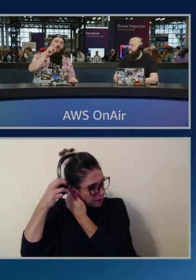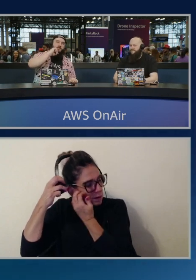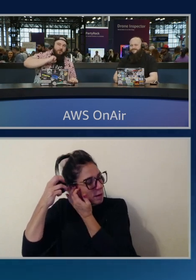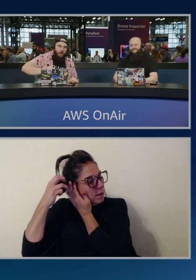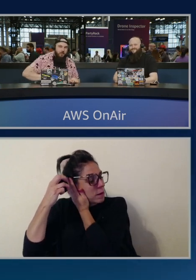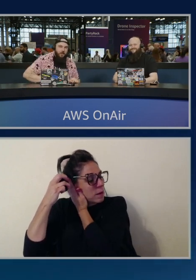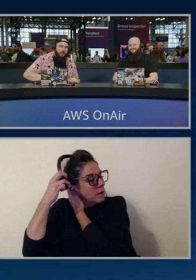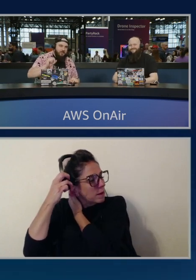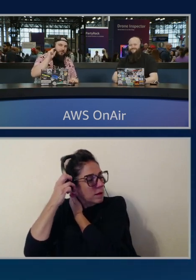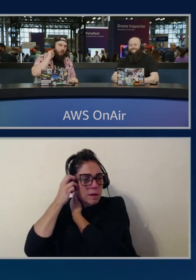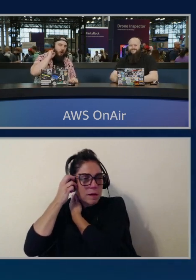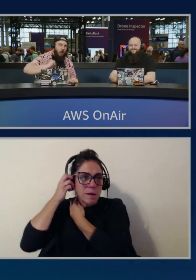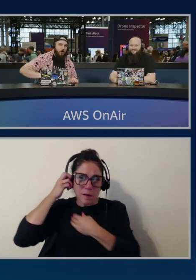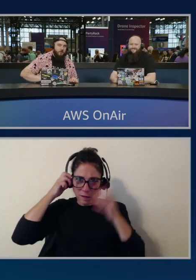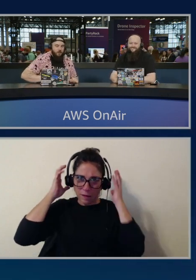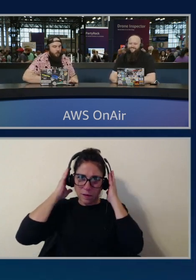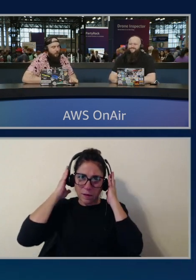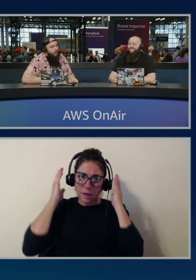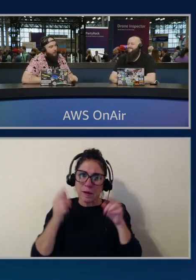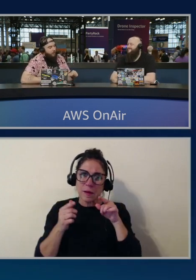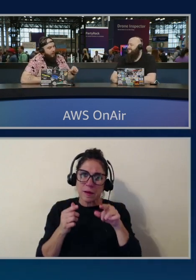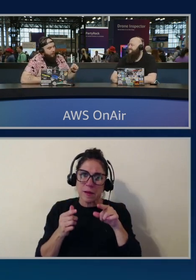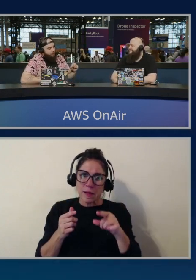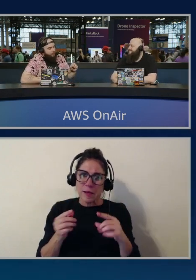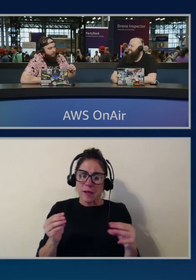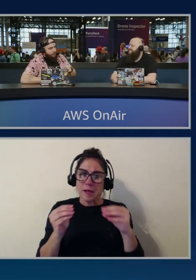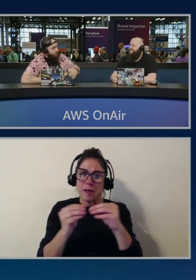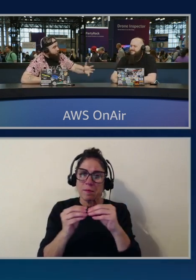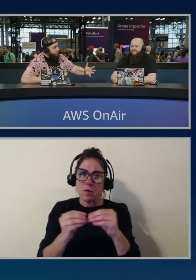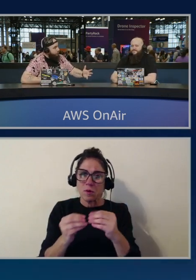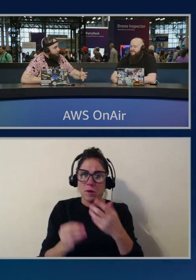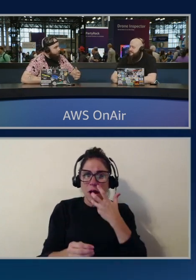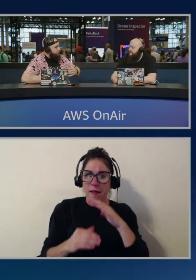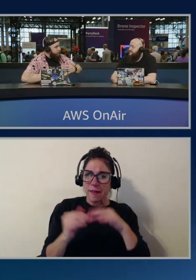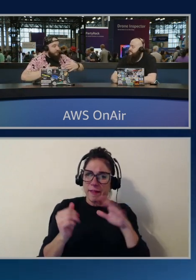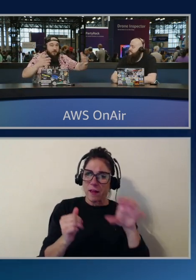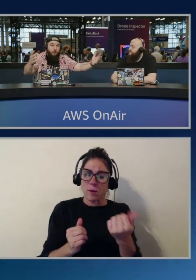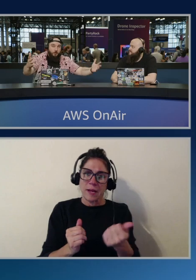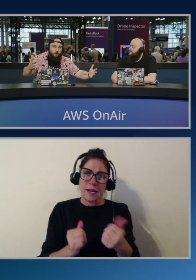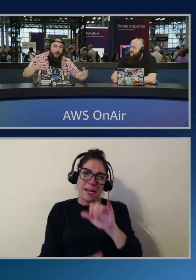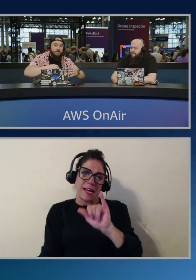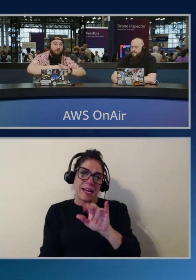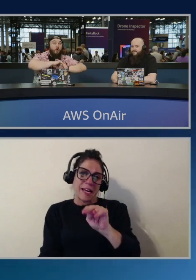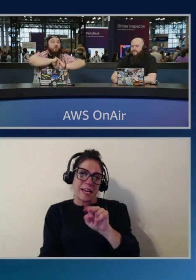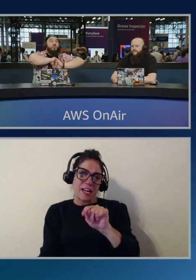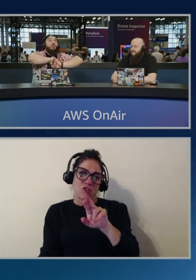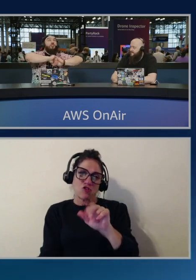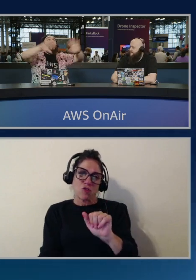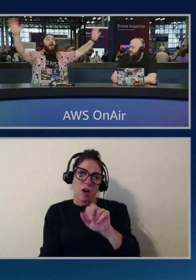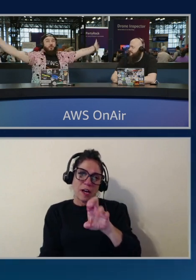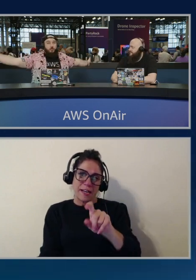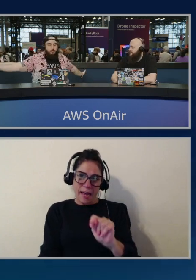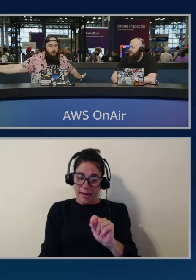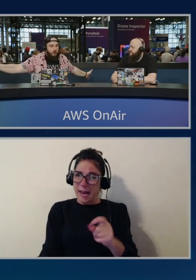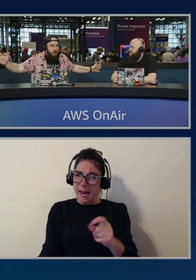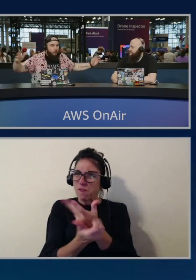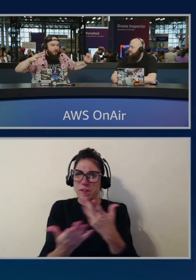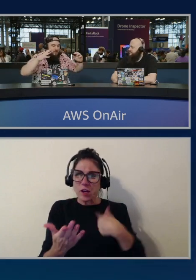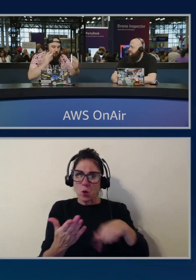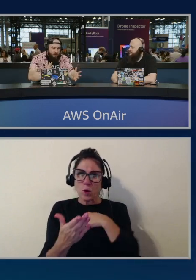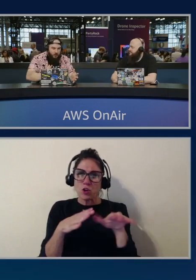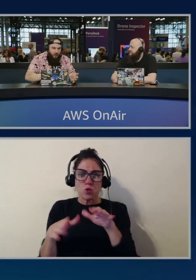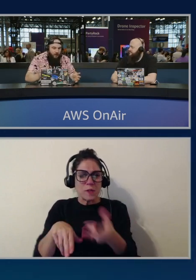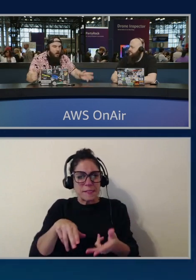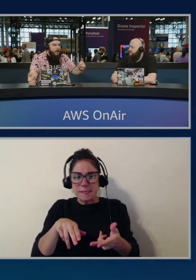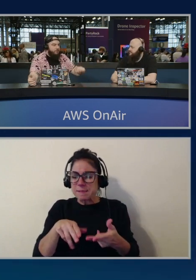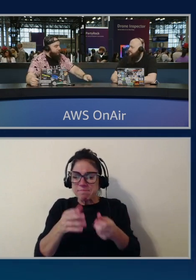here's my relatively hot take. This is more hotter than the other one. The internet, everything we do has grown so much. We have